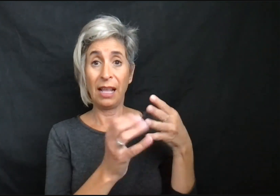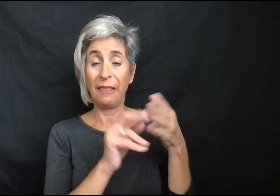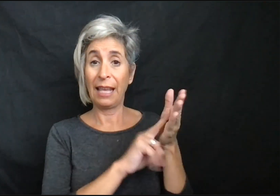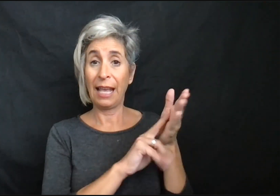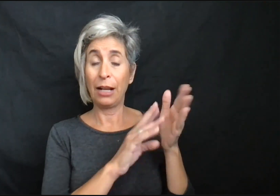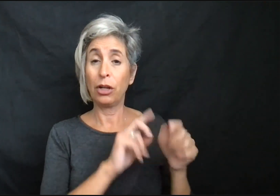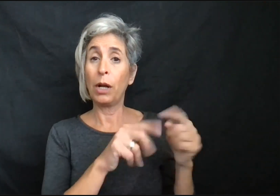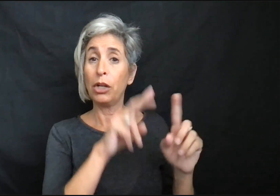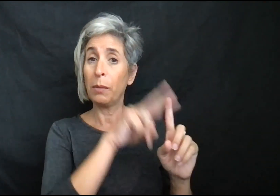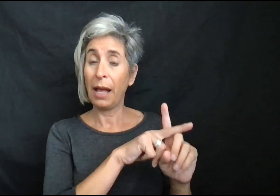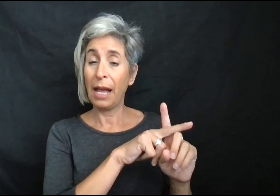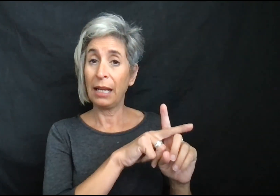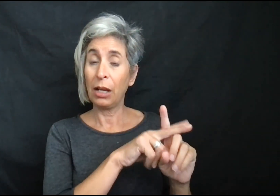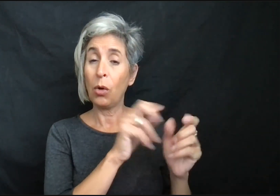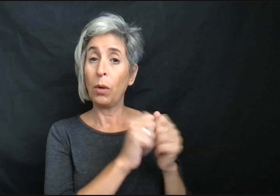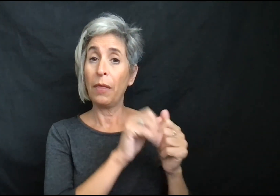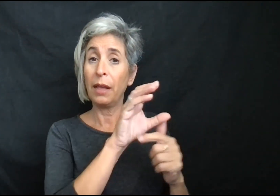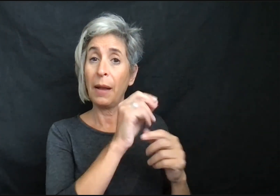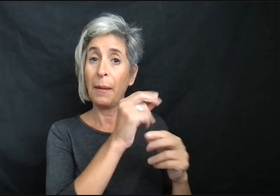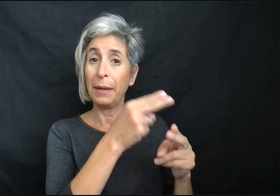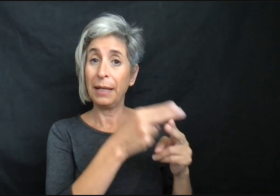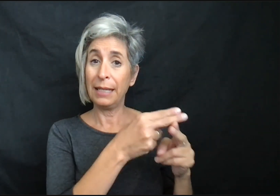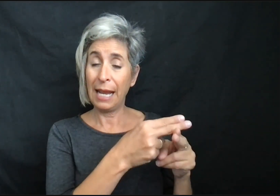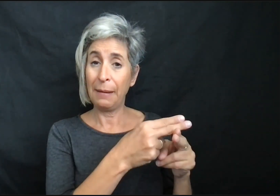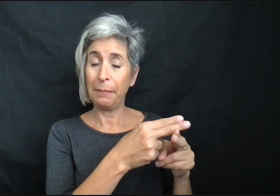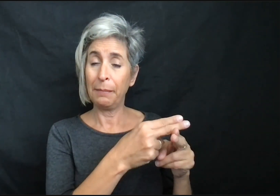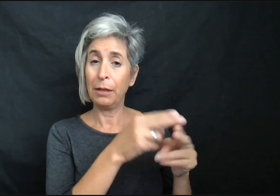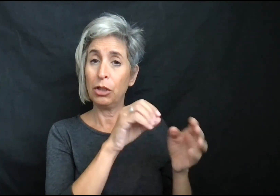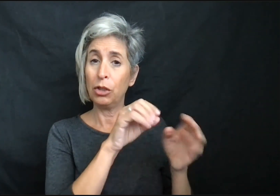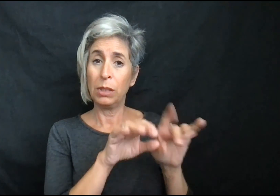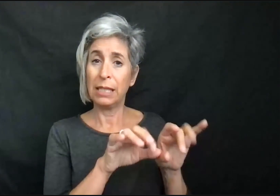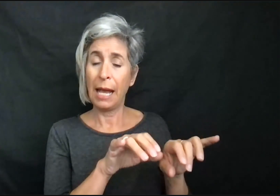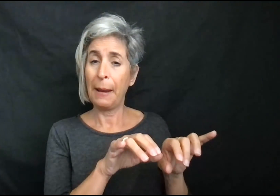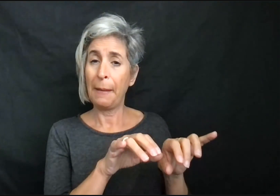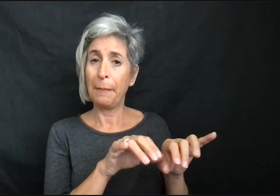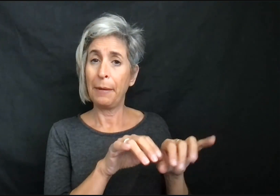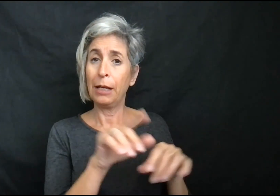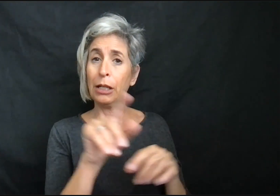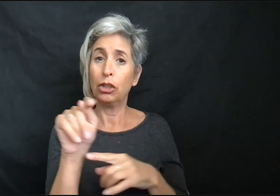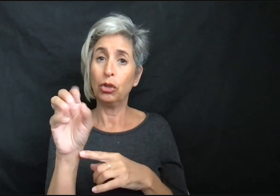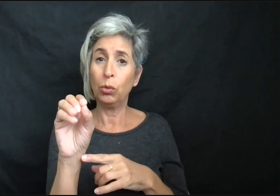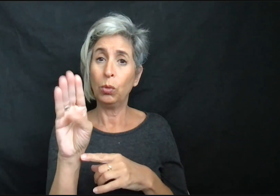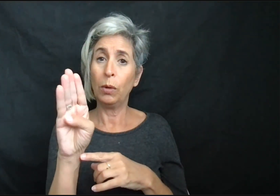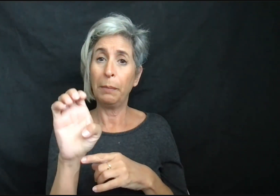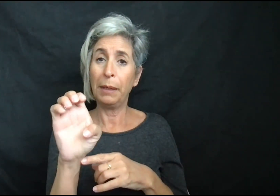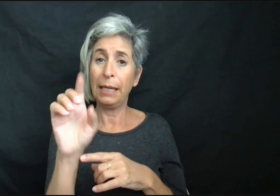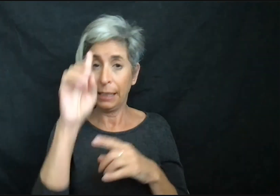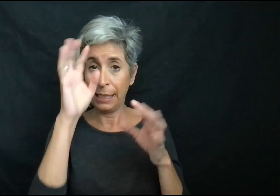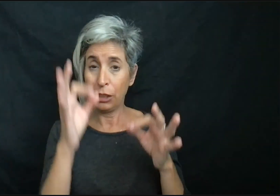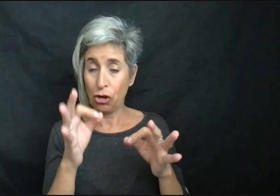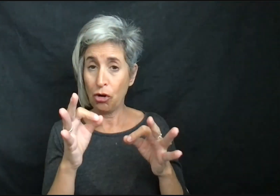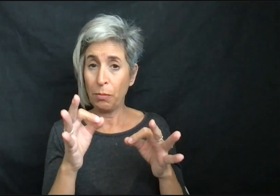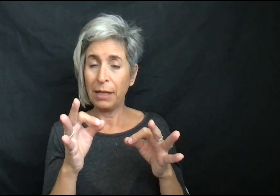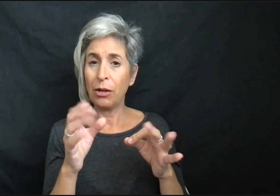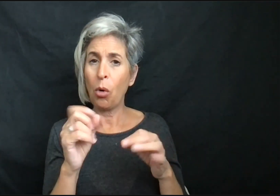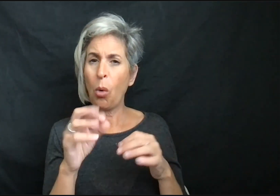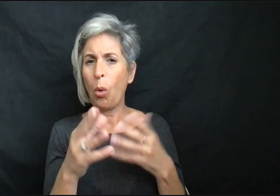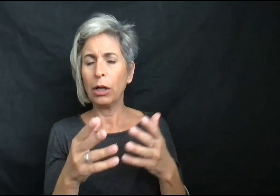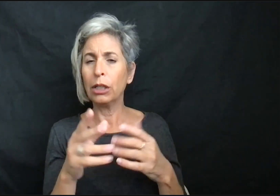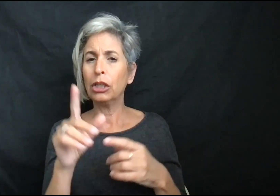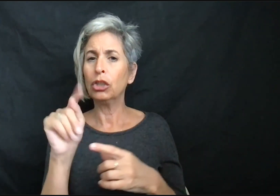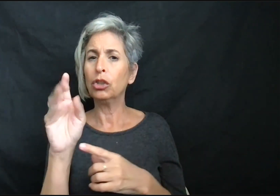In the company name, you would type to be determined, or it might be to be